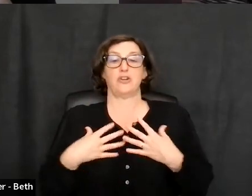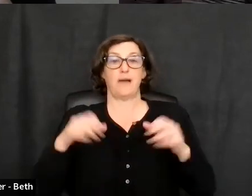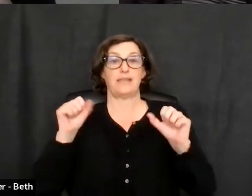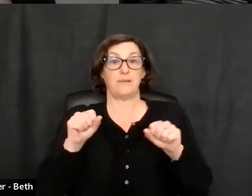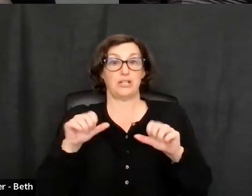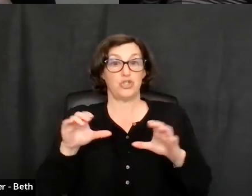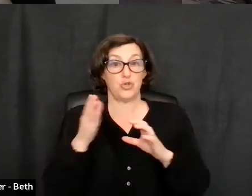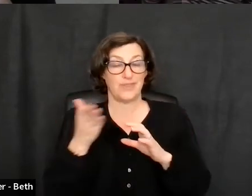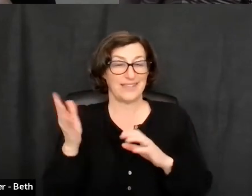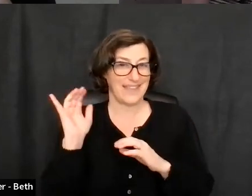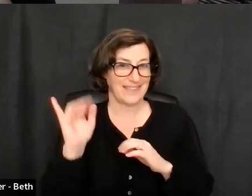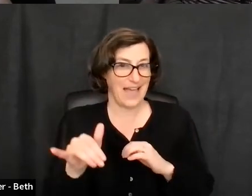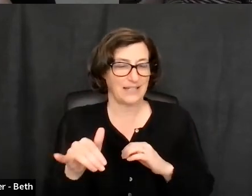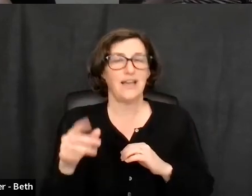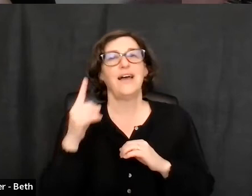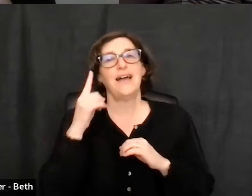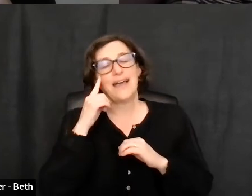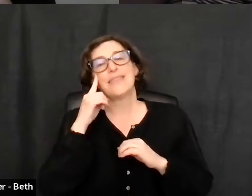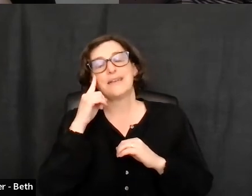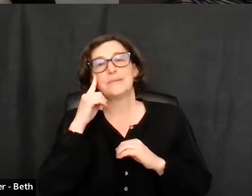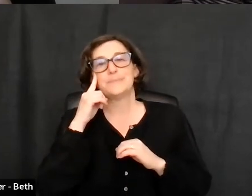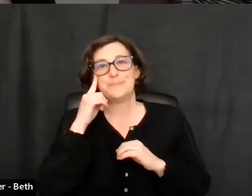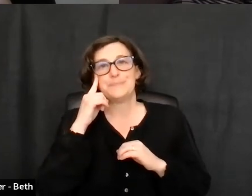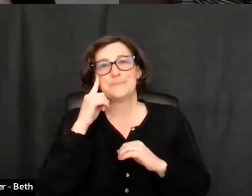things like that. So I think that's the,